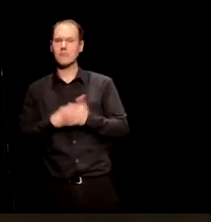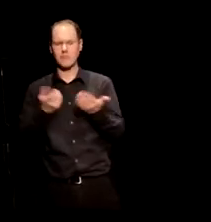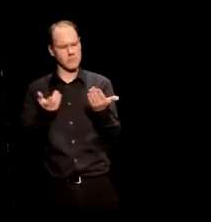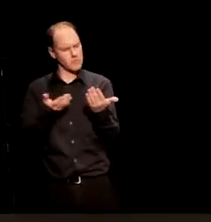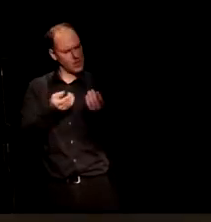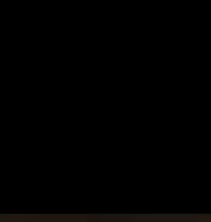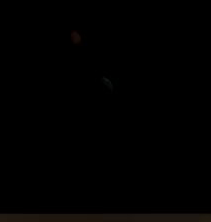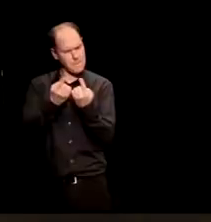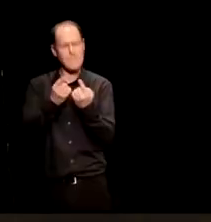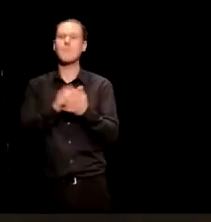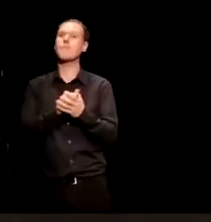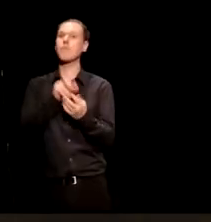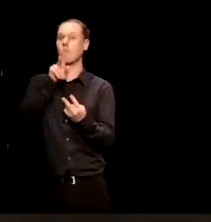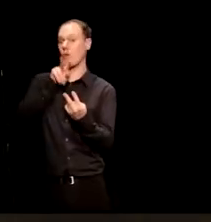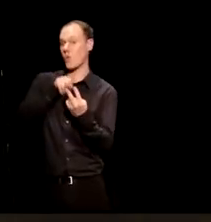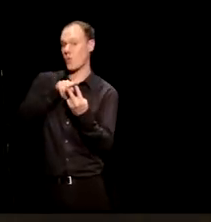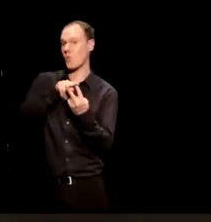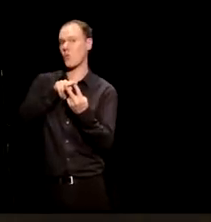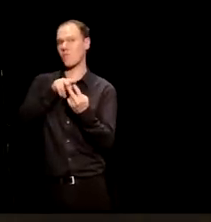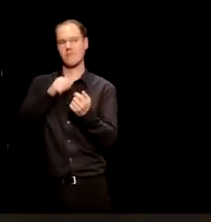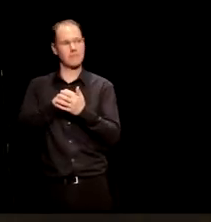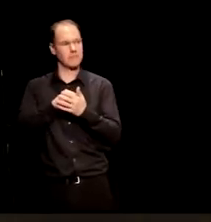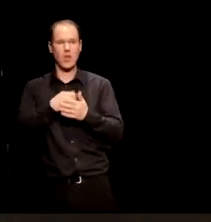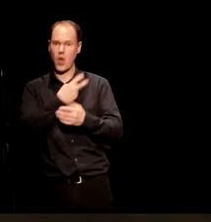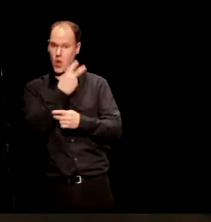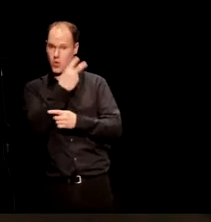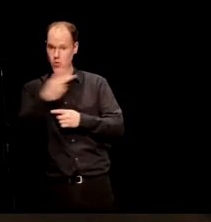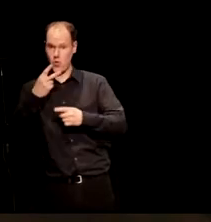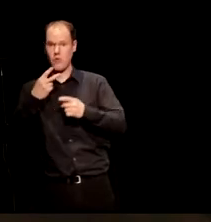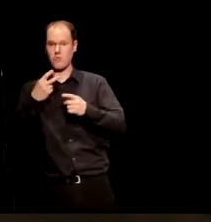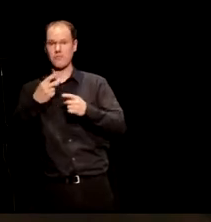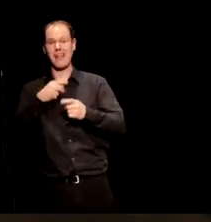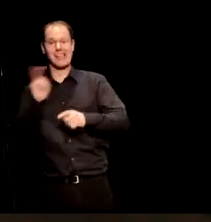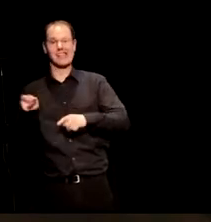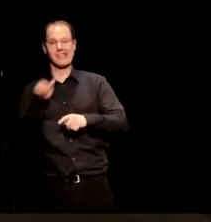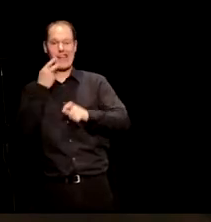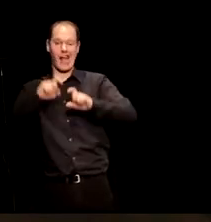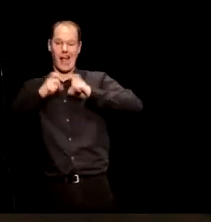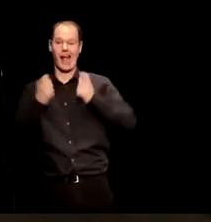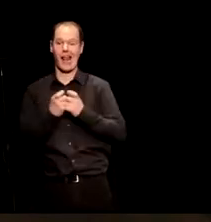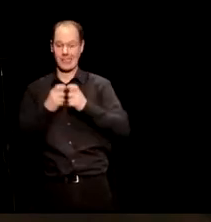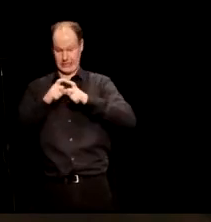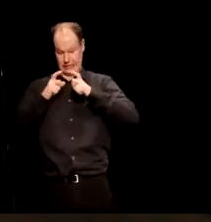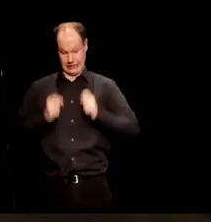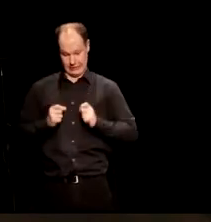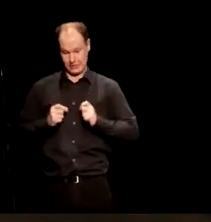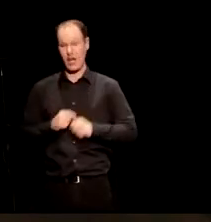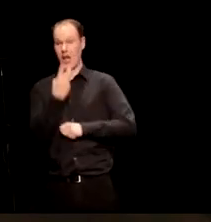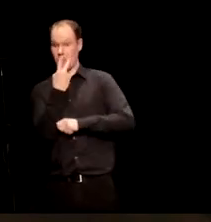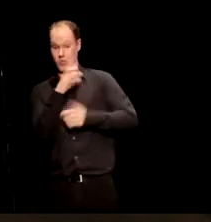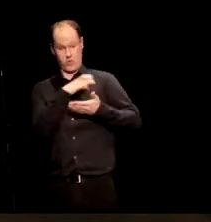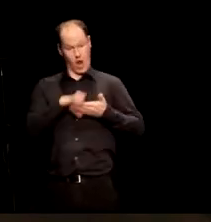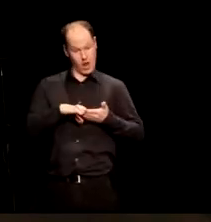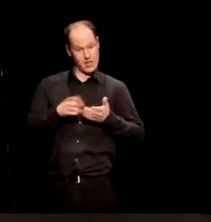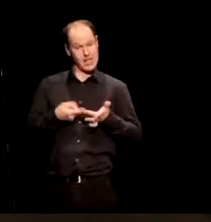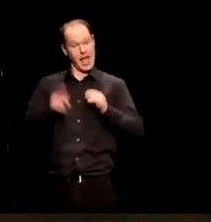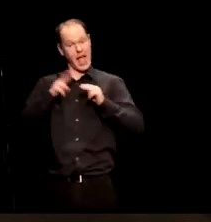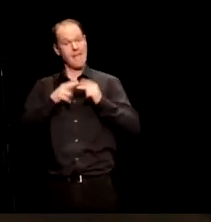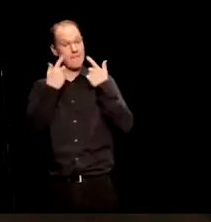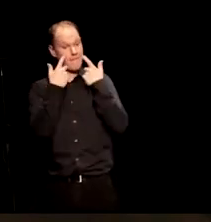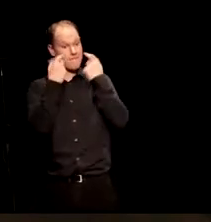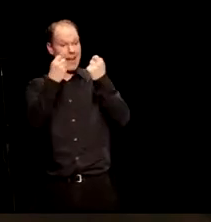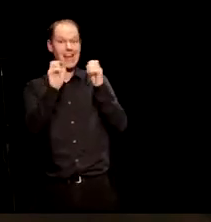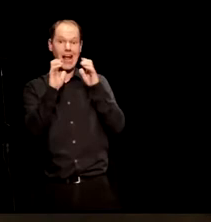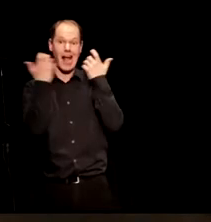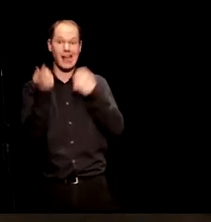Enclosed, find 2 second-class fares for detectives and 2 extra dollars if they find the cat's eye,